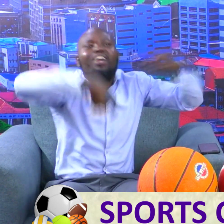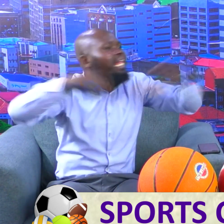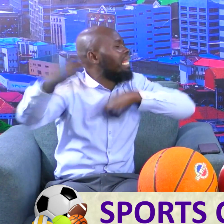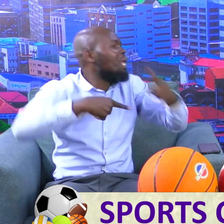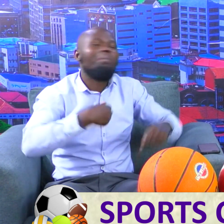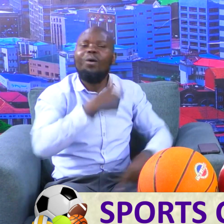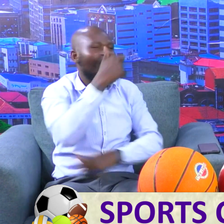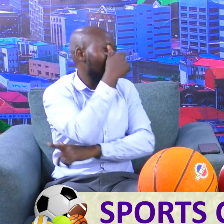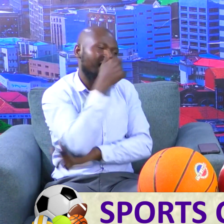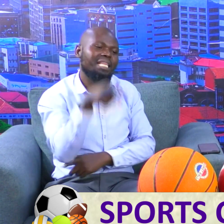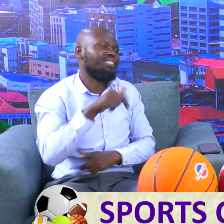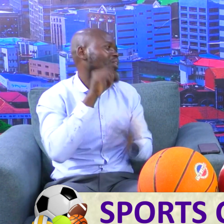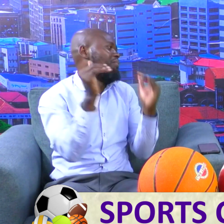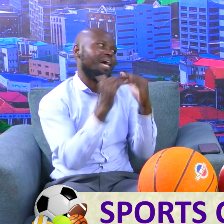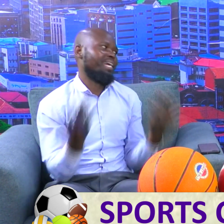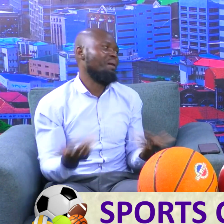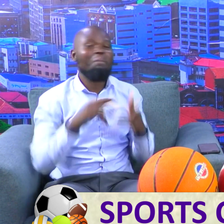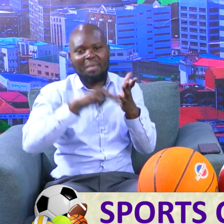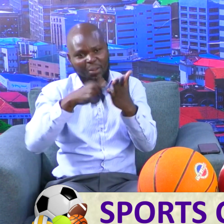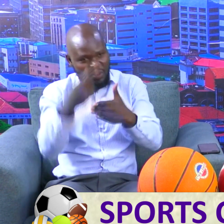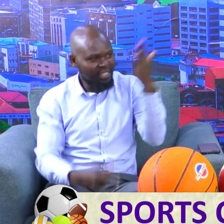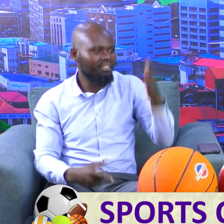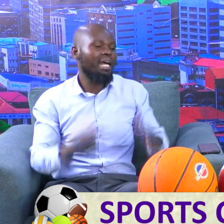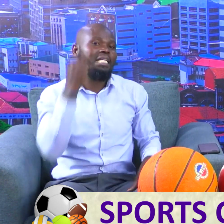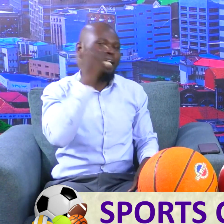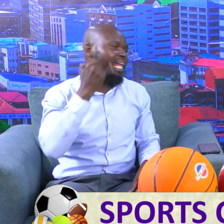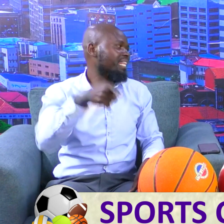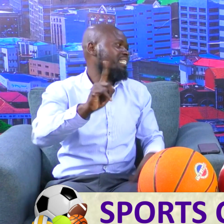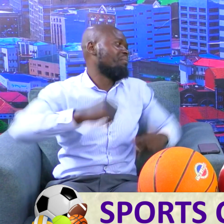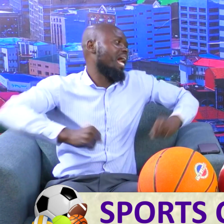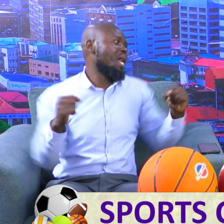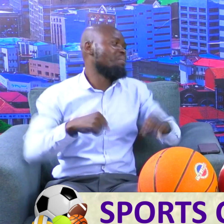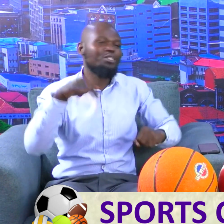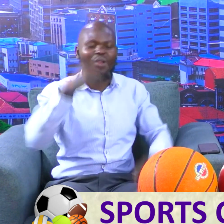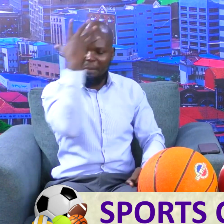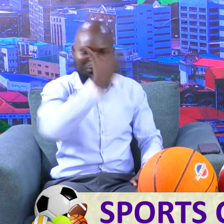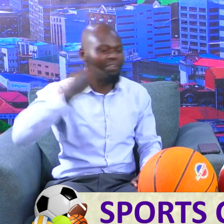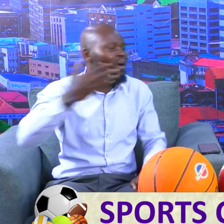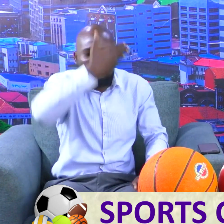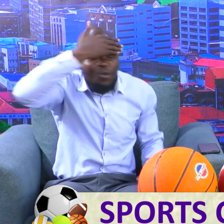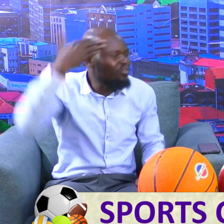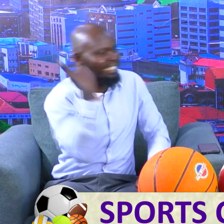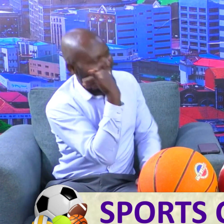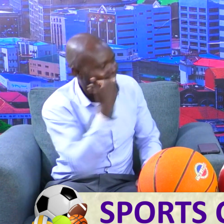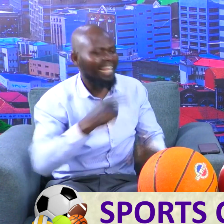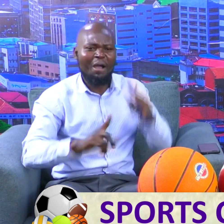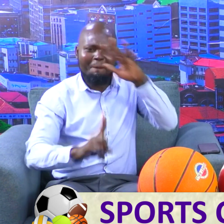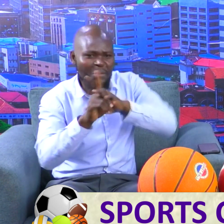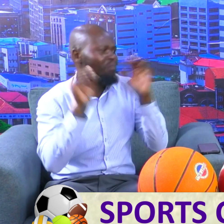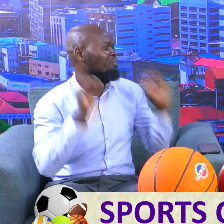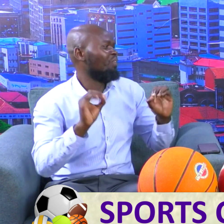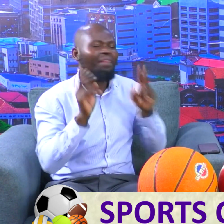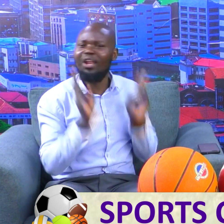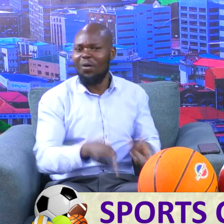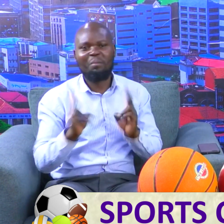much disappointed. I really wondered what their problem is. But today, I've seen